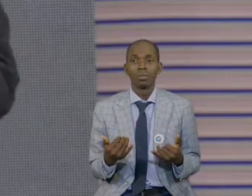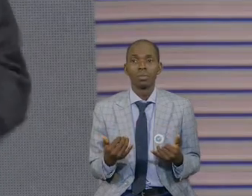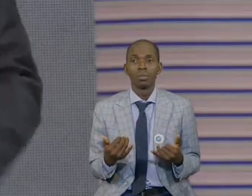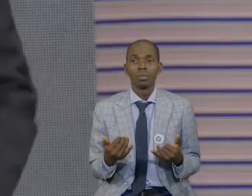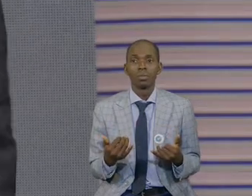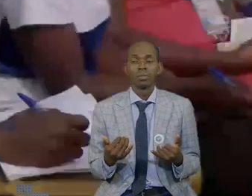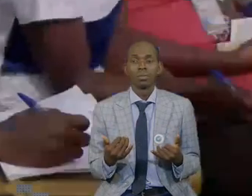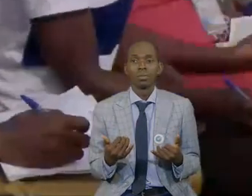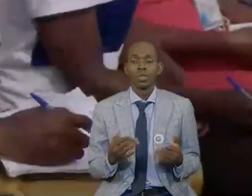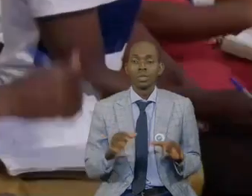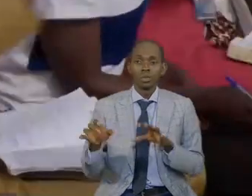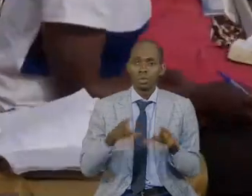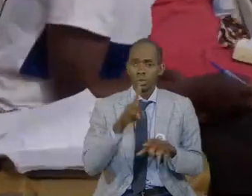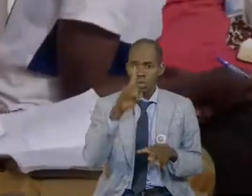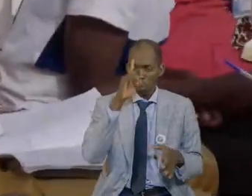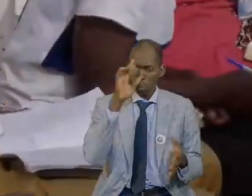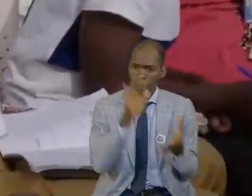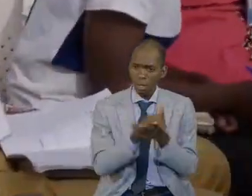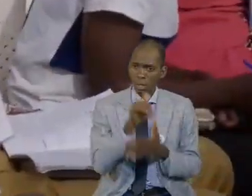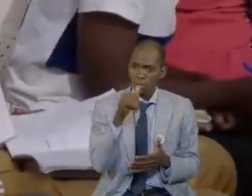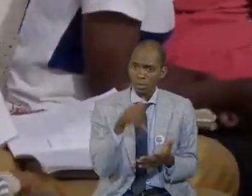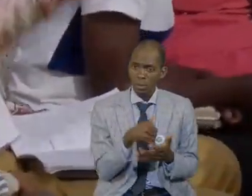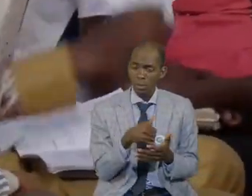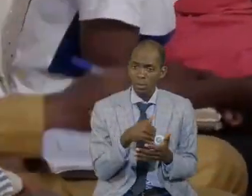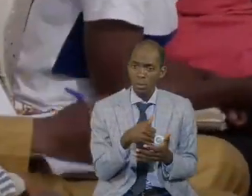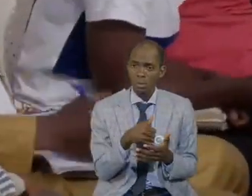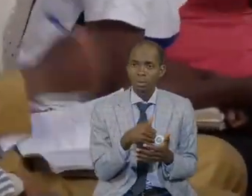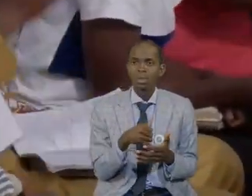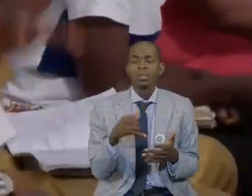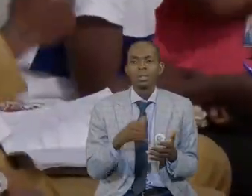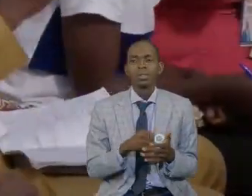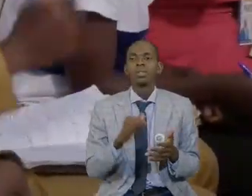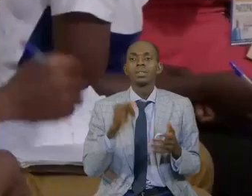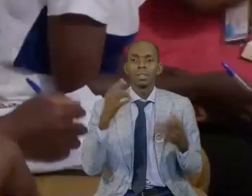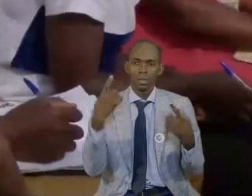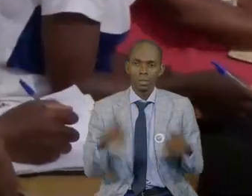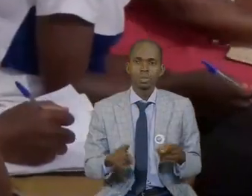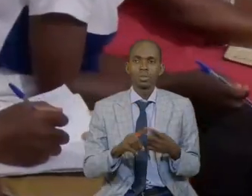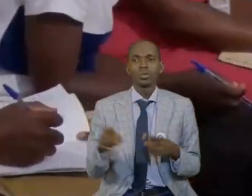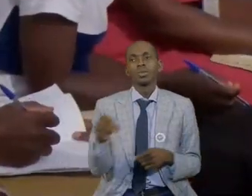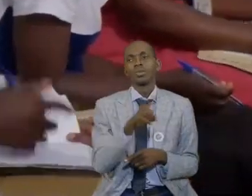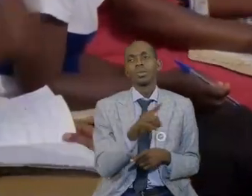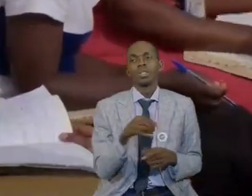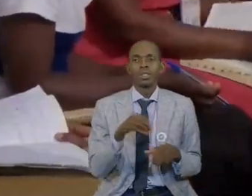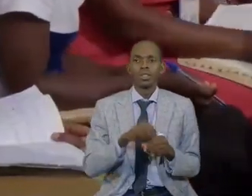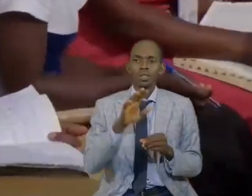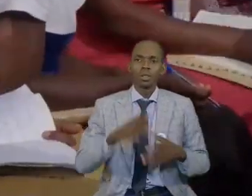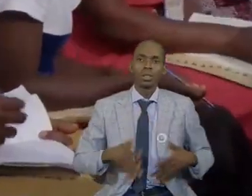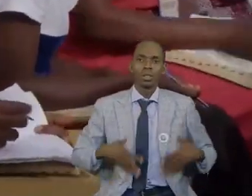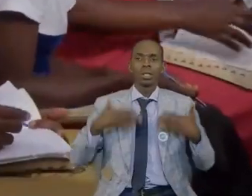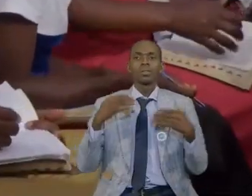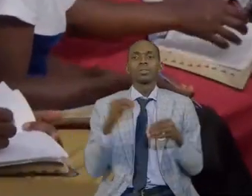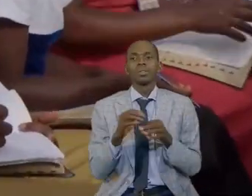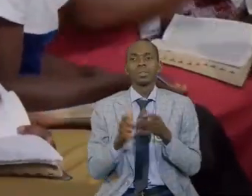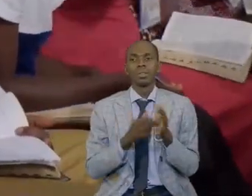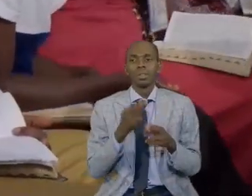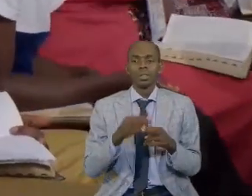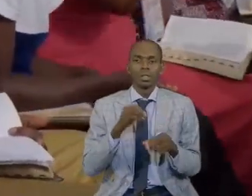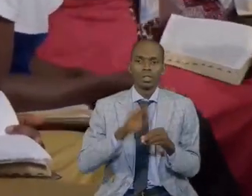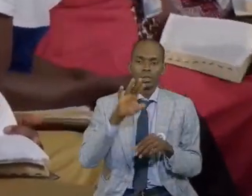Do you believe it is done in your life, in your